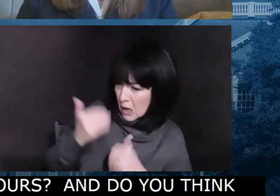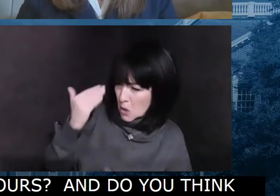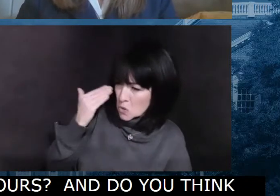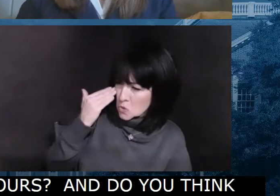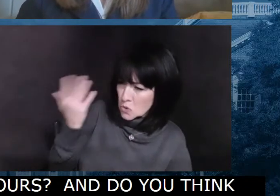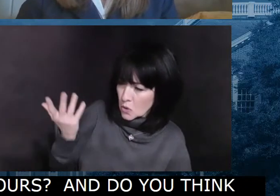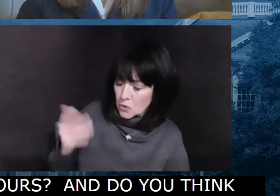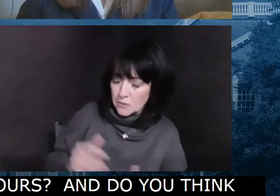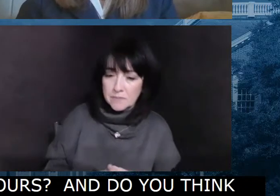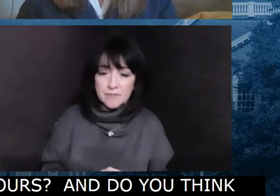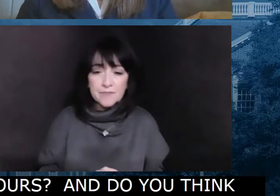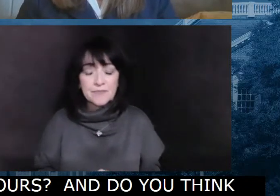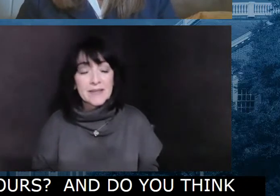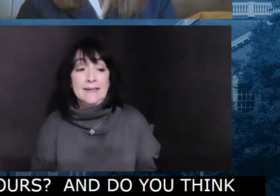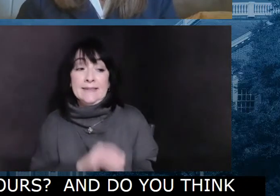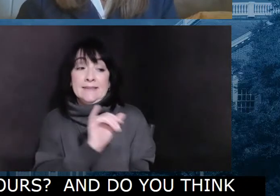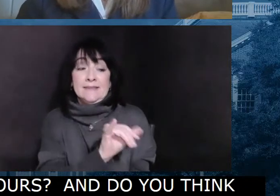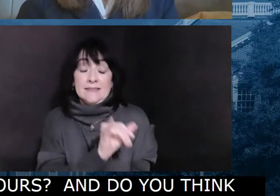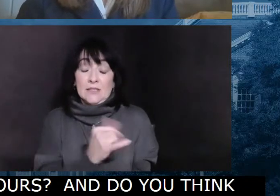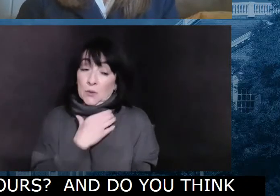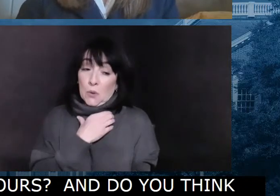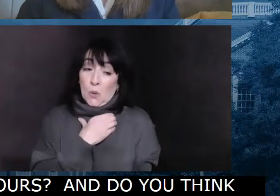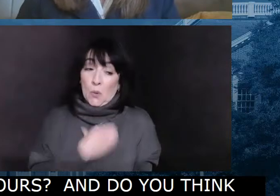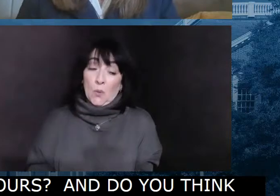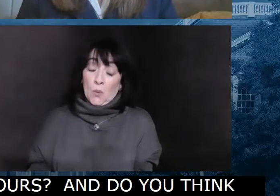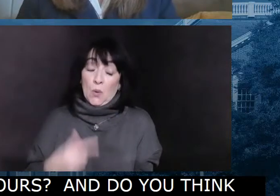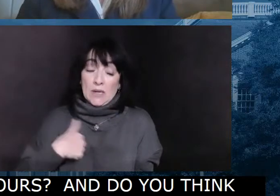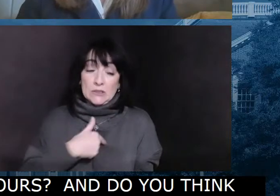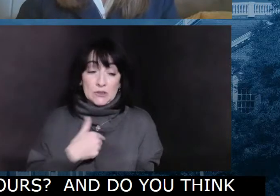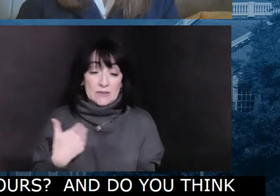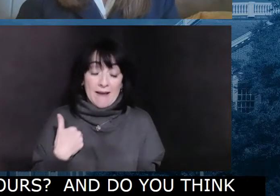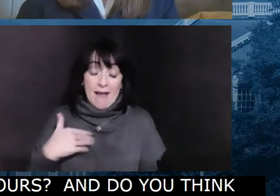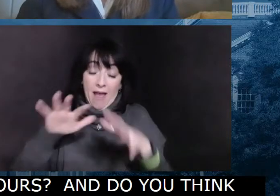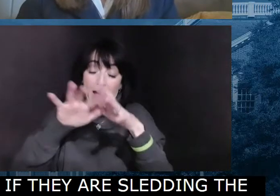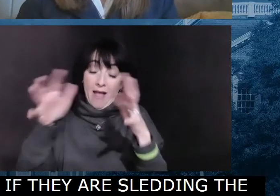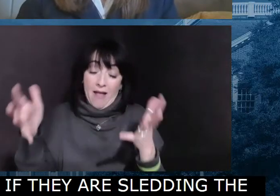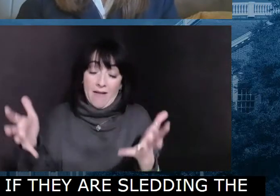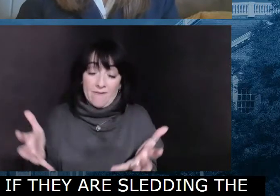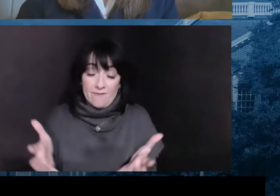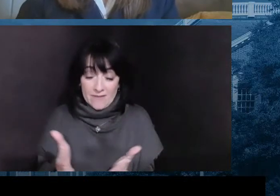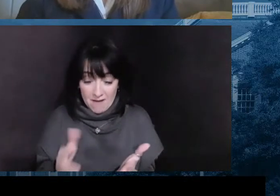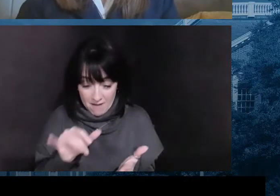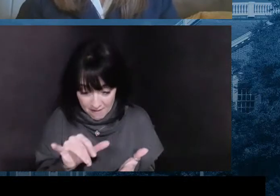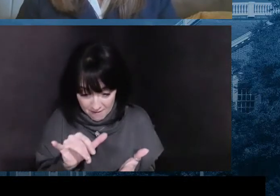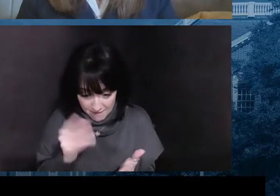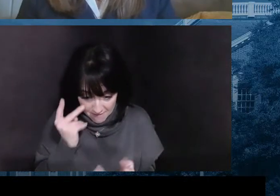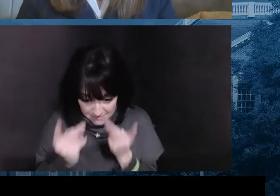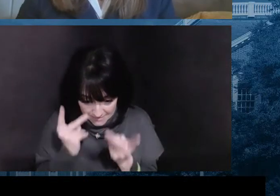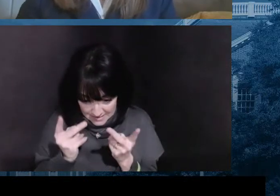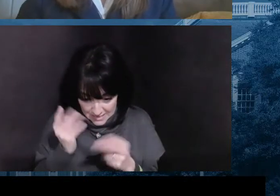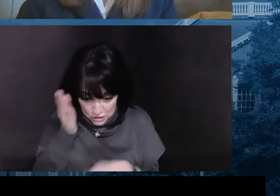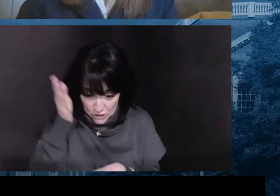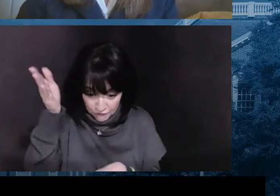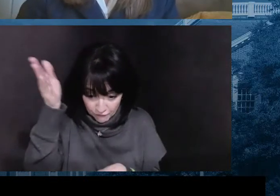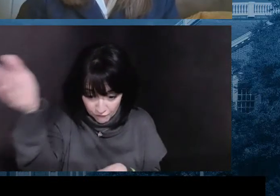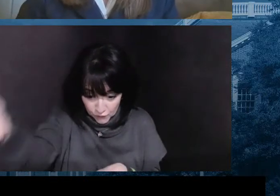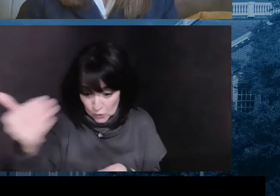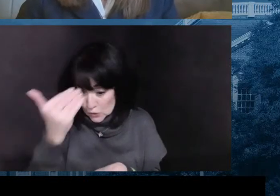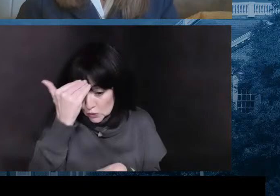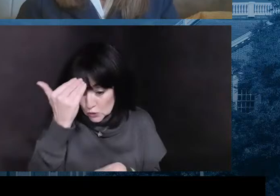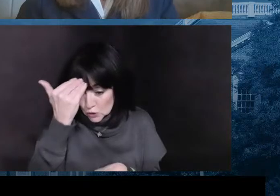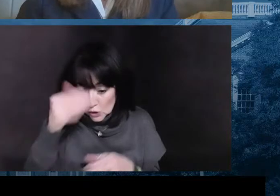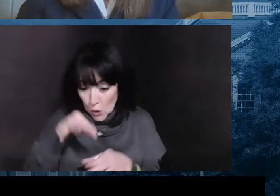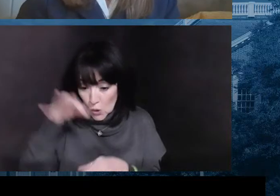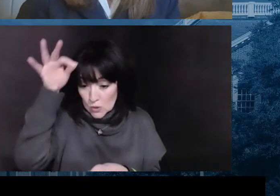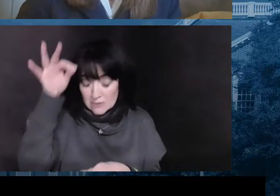had a crystal ball and could predict the future. There remains a lot of unknowns. I mean, some of it, of course,